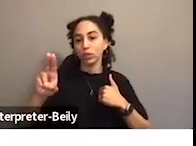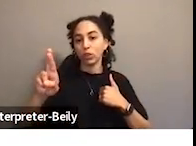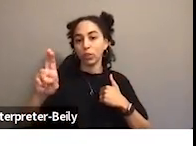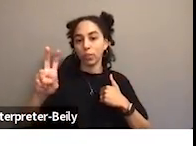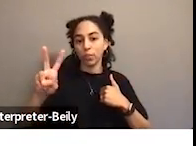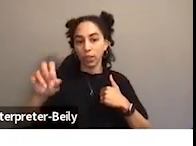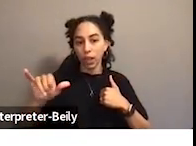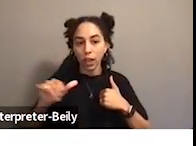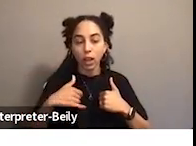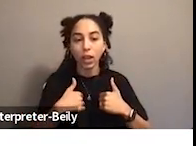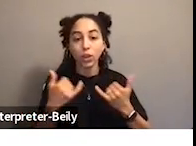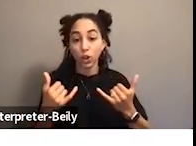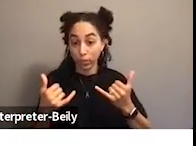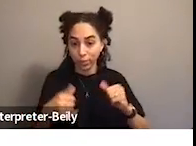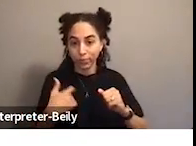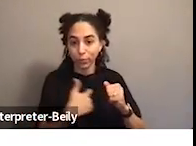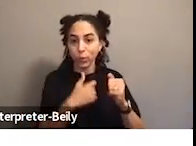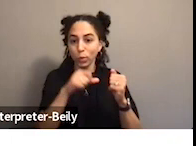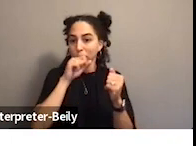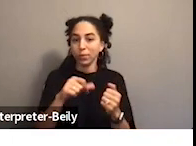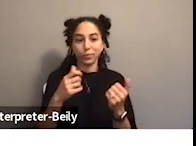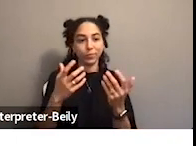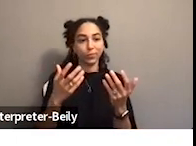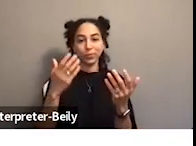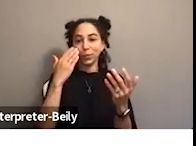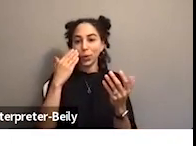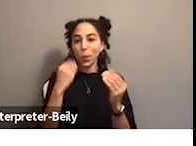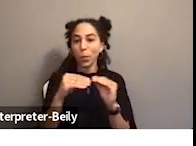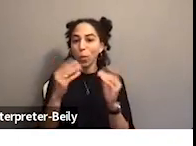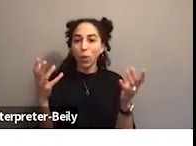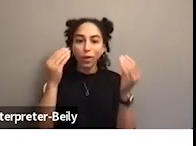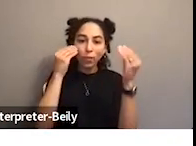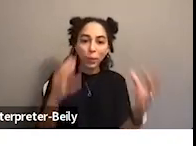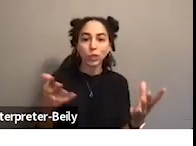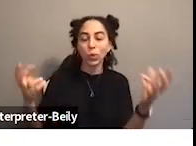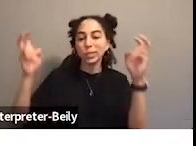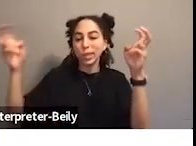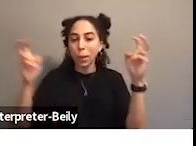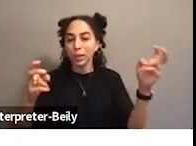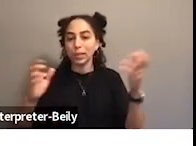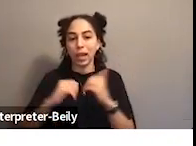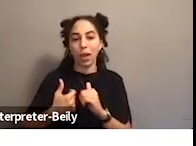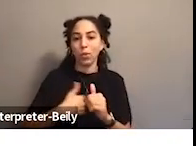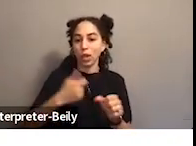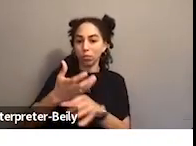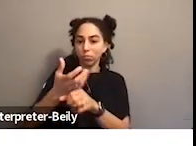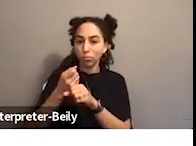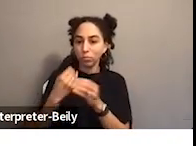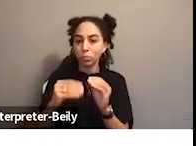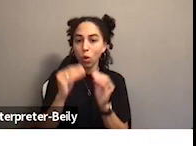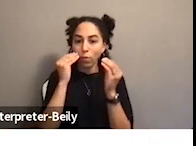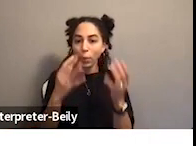currently. We would love to know more about what information, what topics, and how we can get information out to